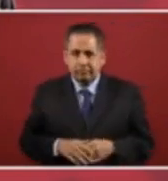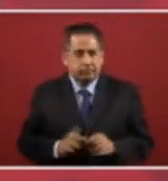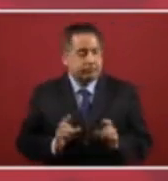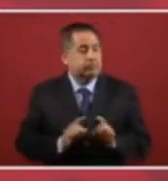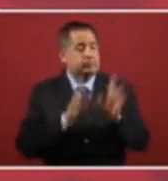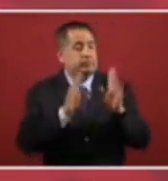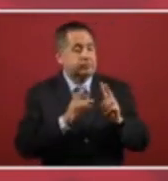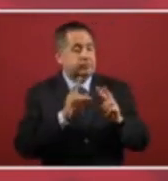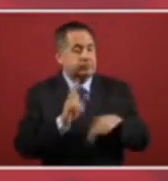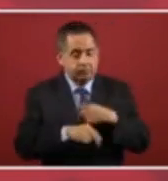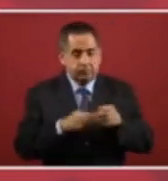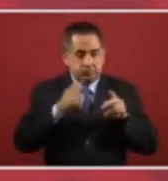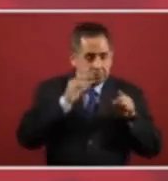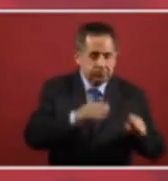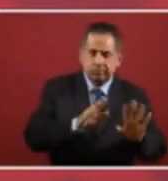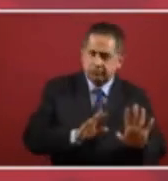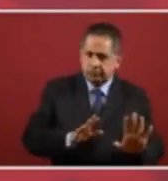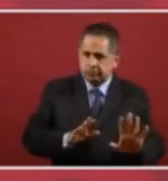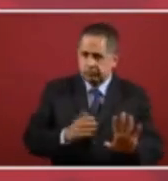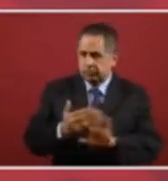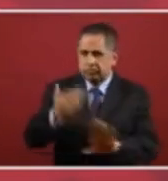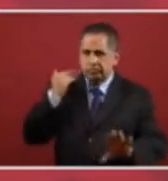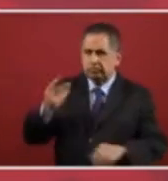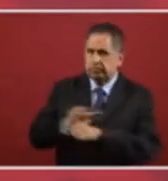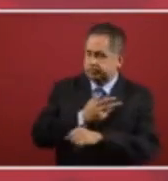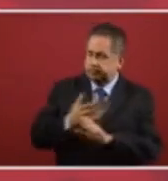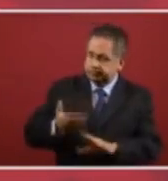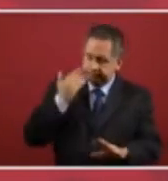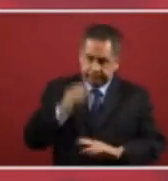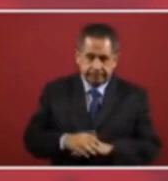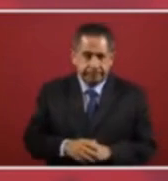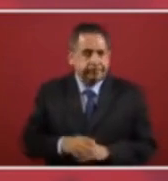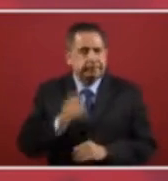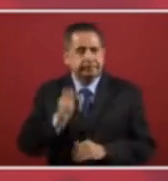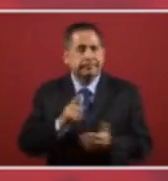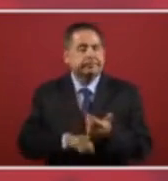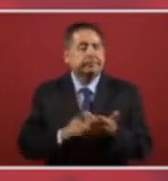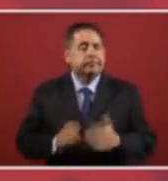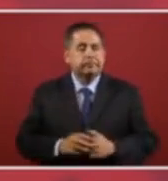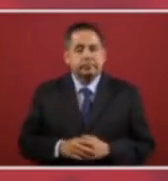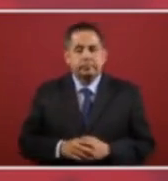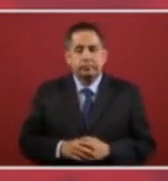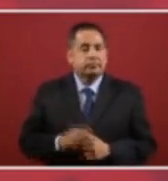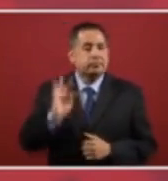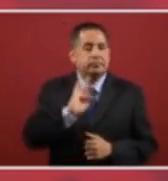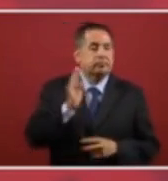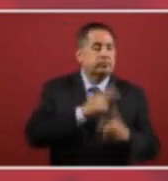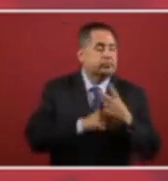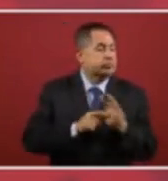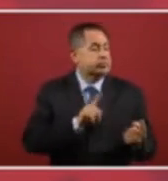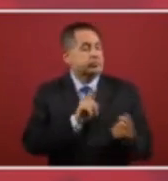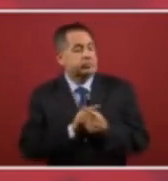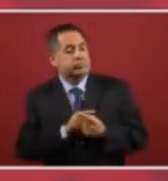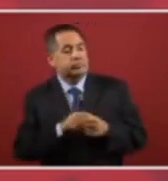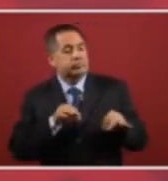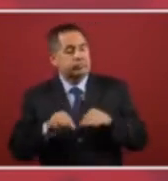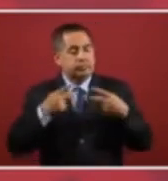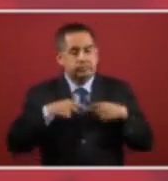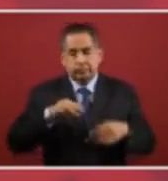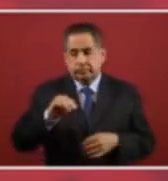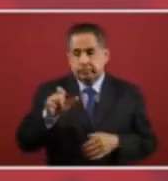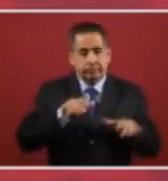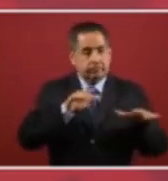the matter comes up and we just conceptualize it. Because it's not like just like you come here